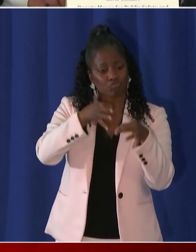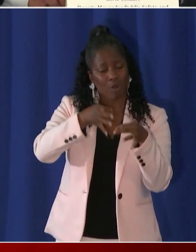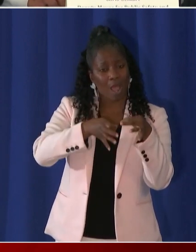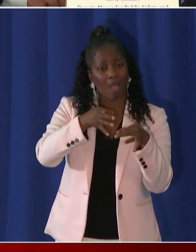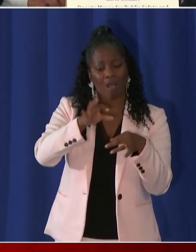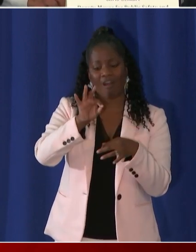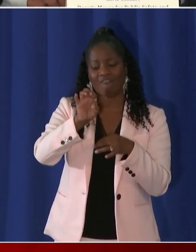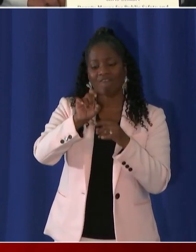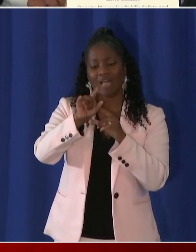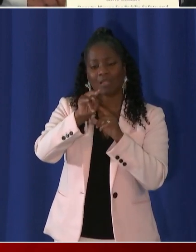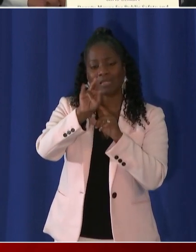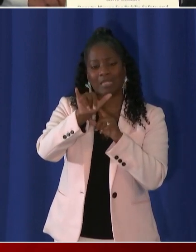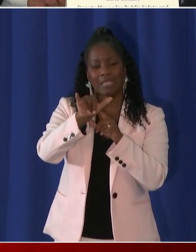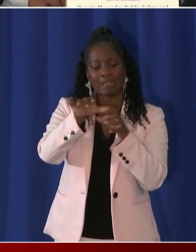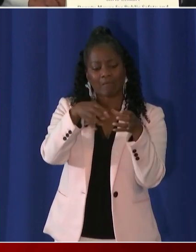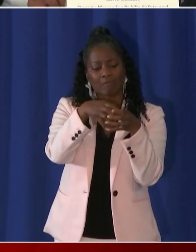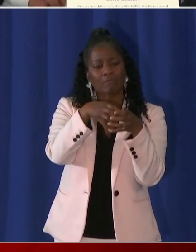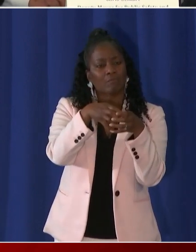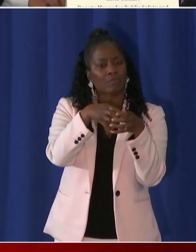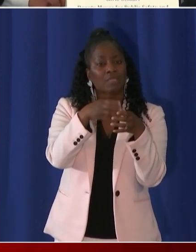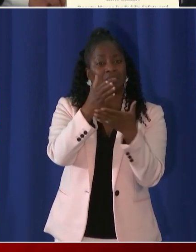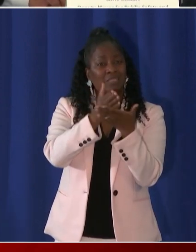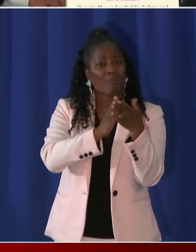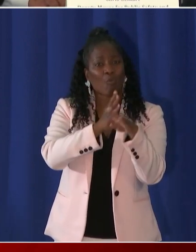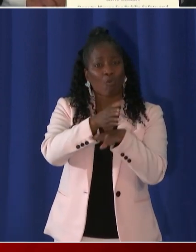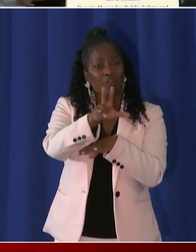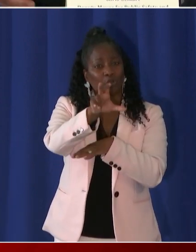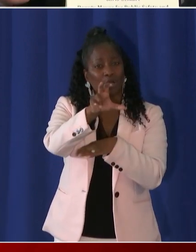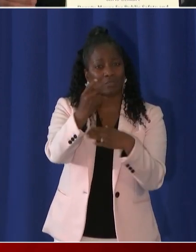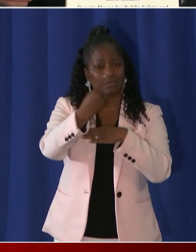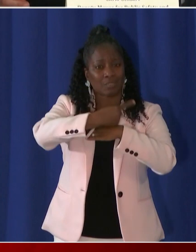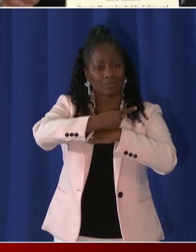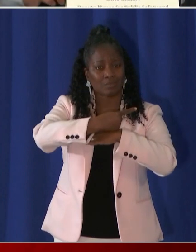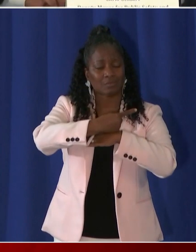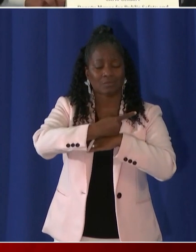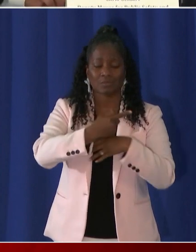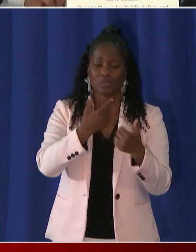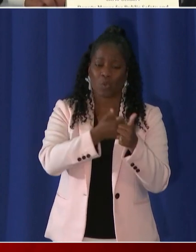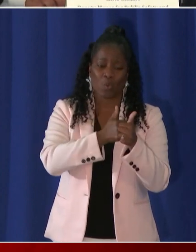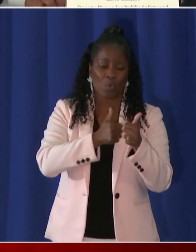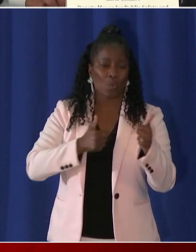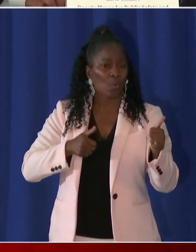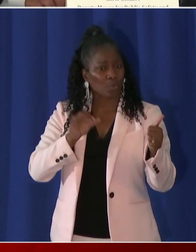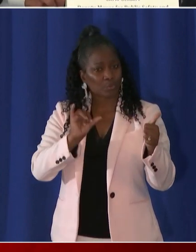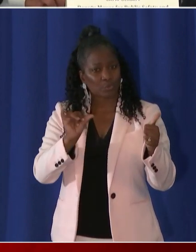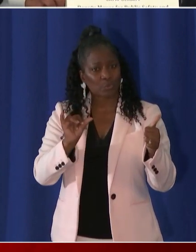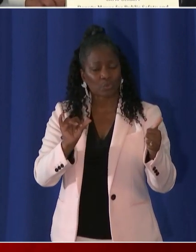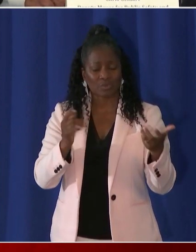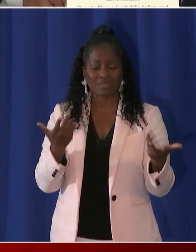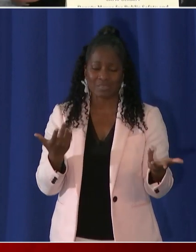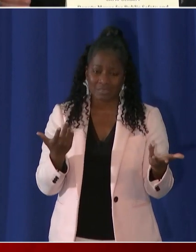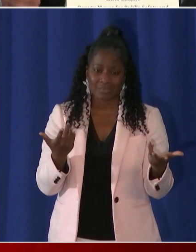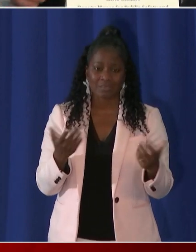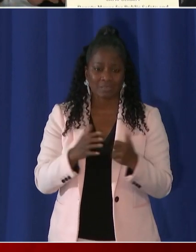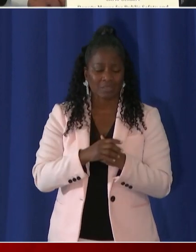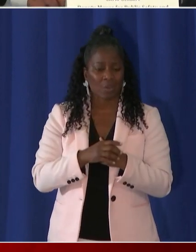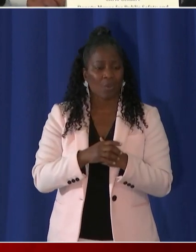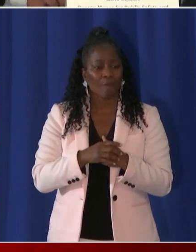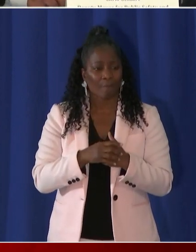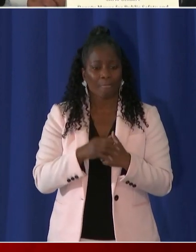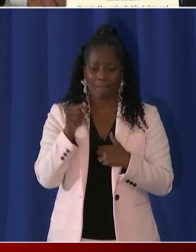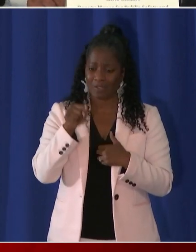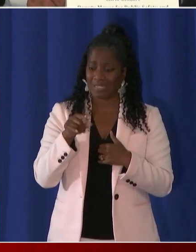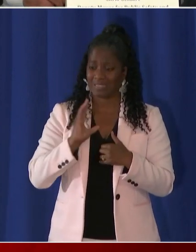confinement waiting for their trial, some of them over 300 days. So we have a stretched capacity there as it is. This is the health